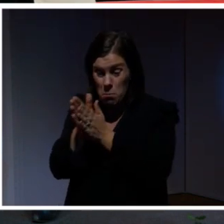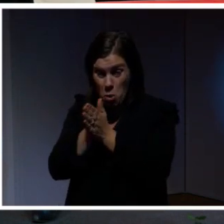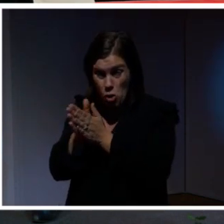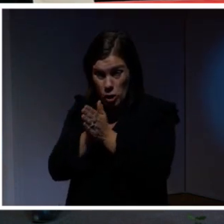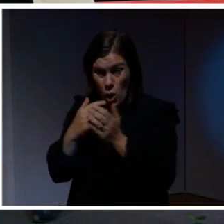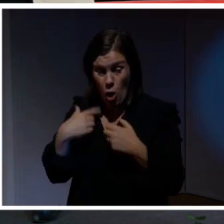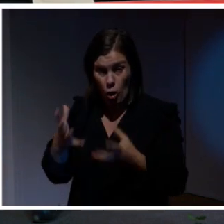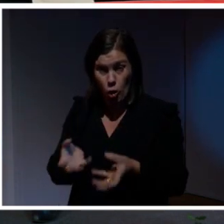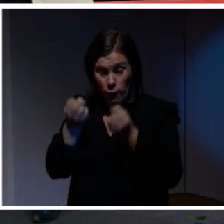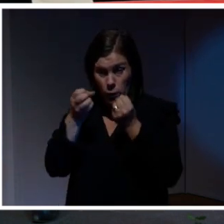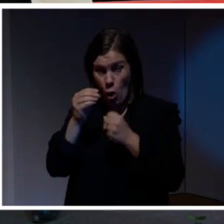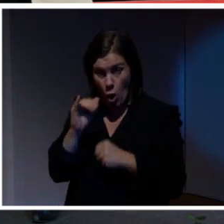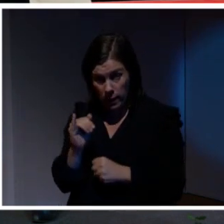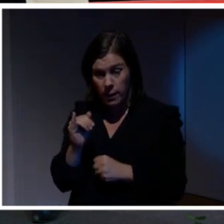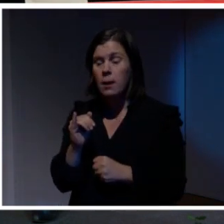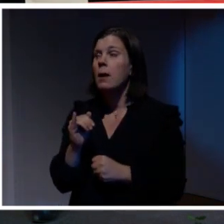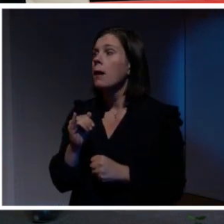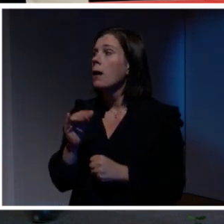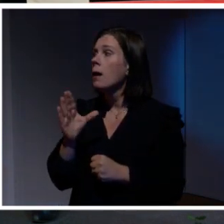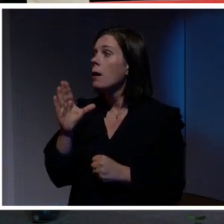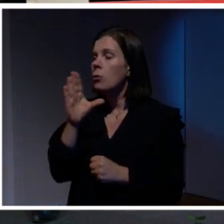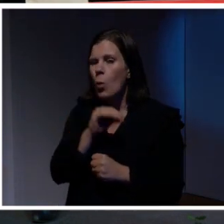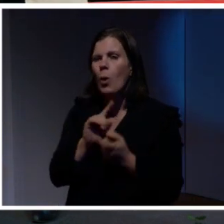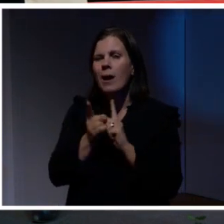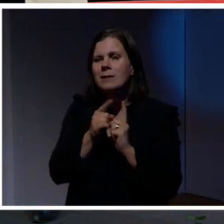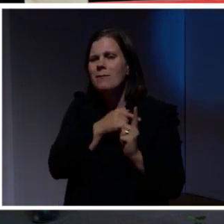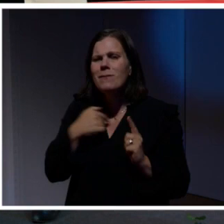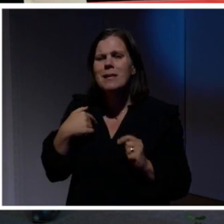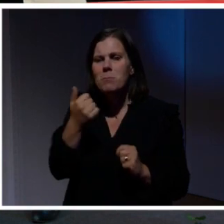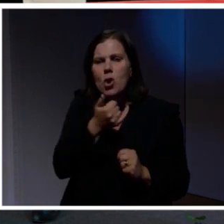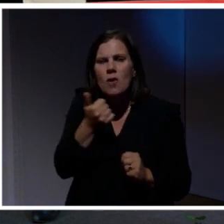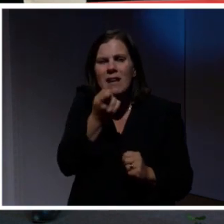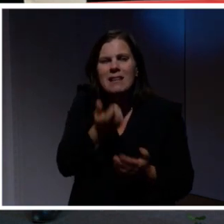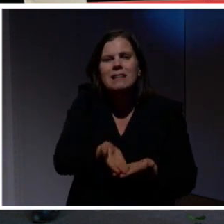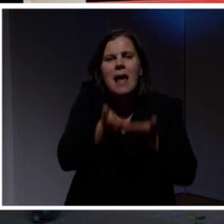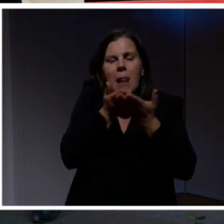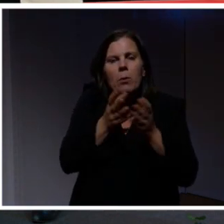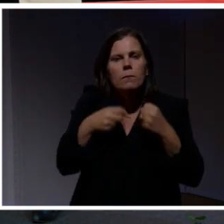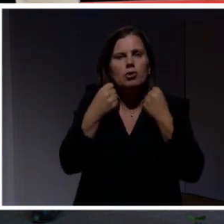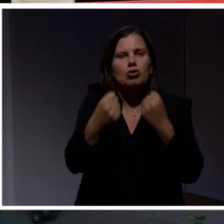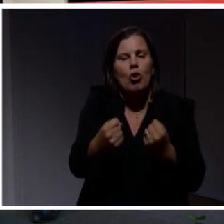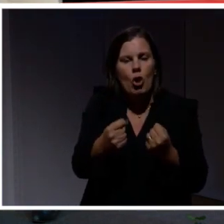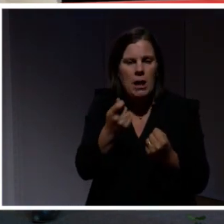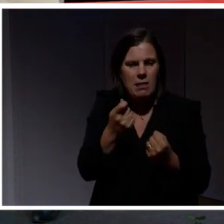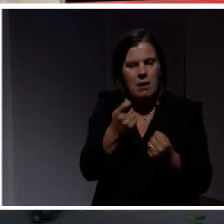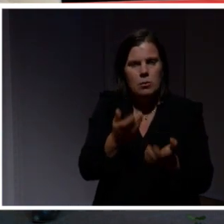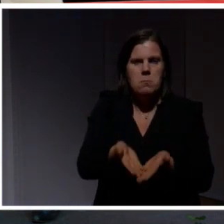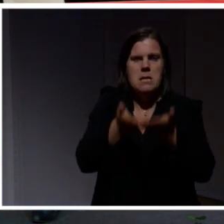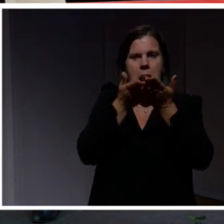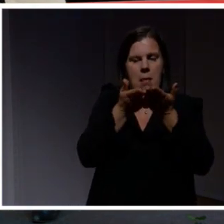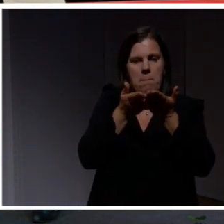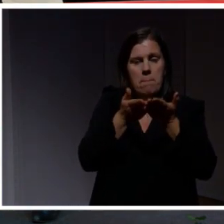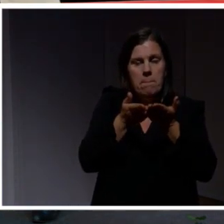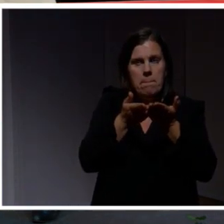I lifted, maybe we also need a little bit of help. Maybe humans need a little bit of help to figure out,